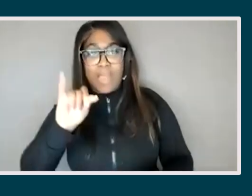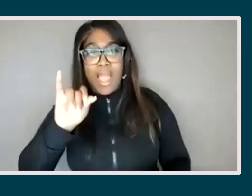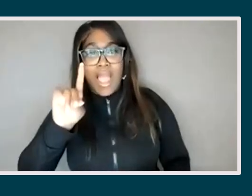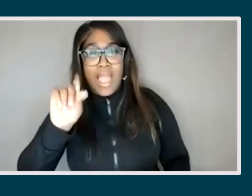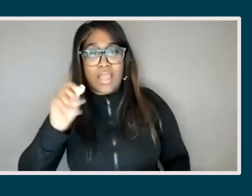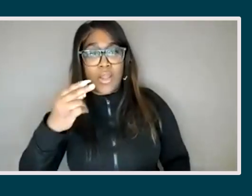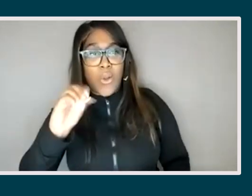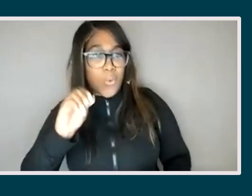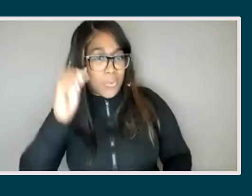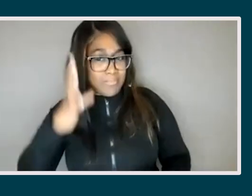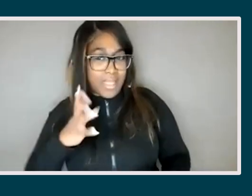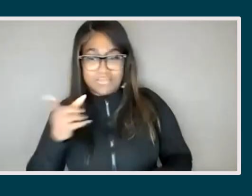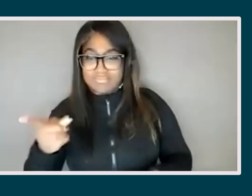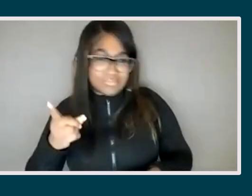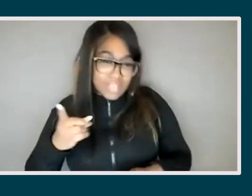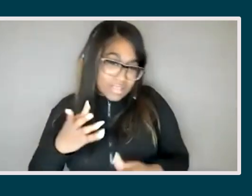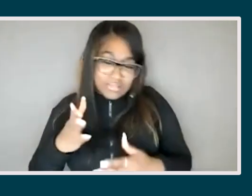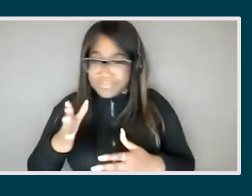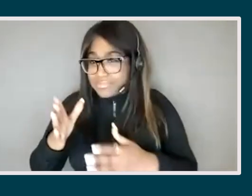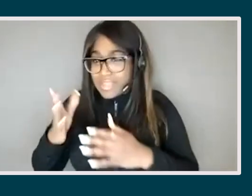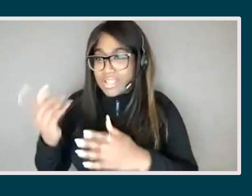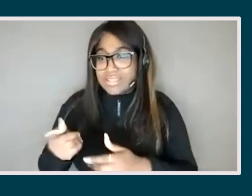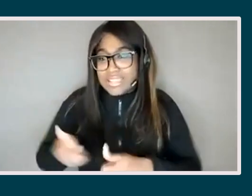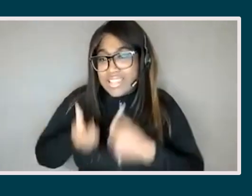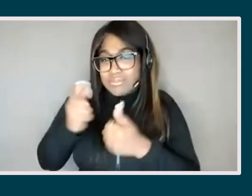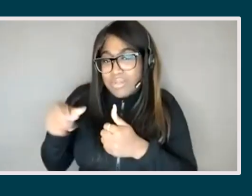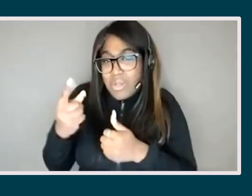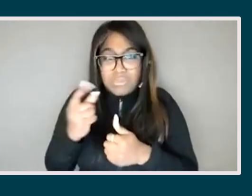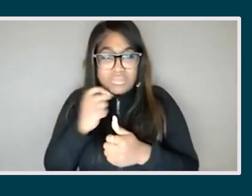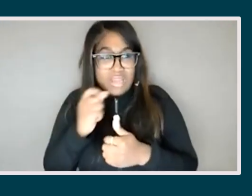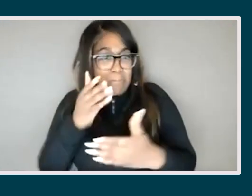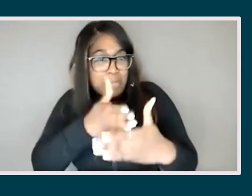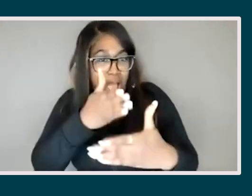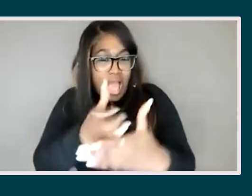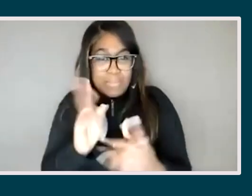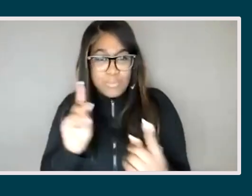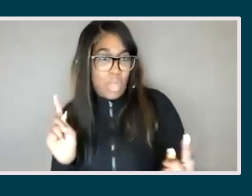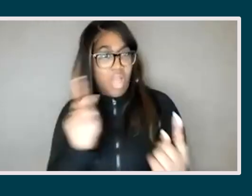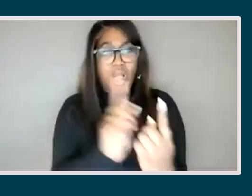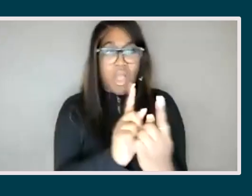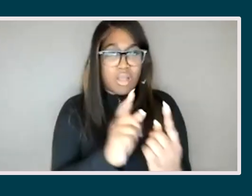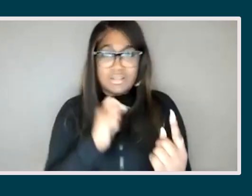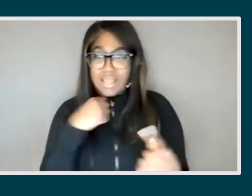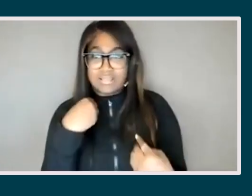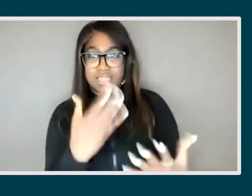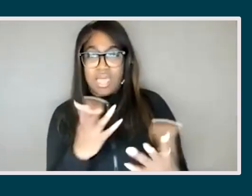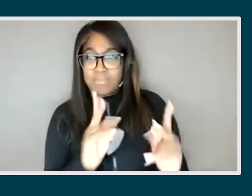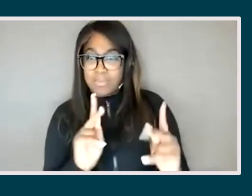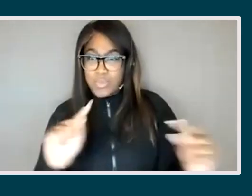bother anyone. He would never come up to someone, make it a problem in their day. He wouldn't say something hurtful to them,